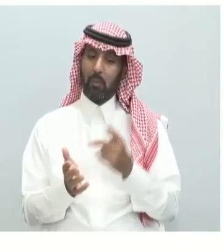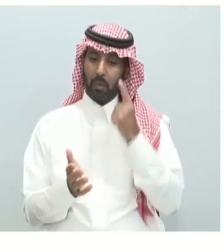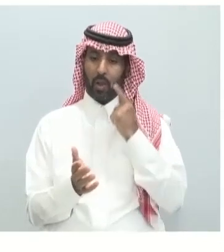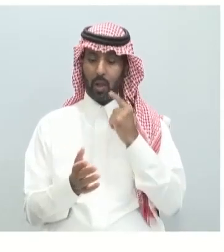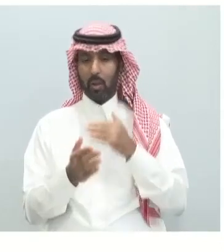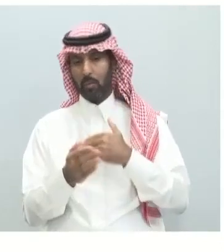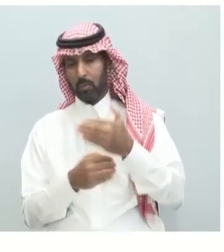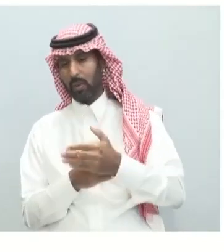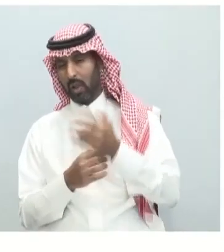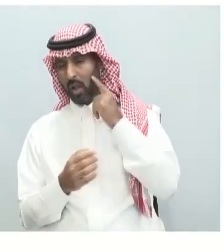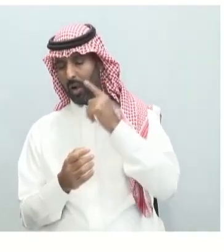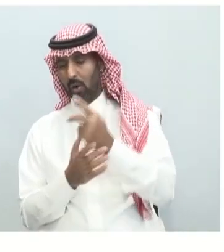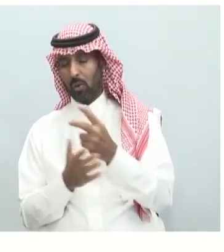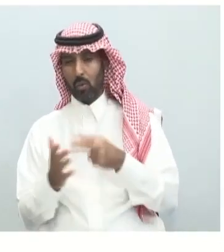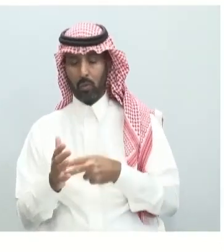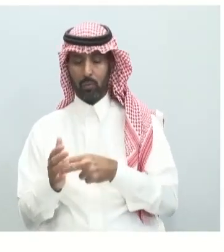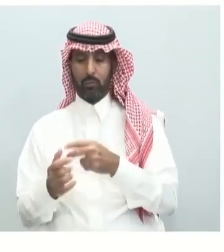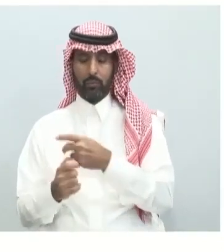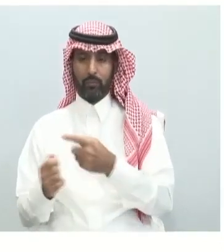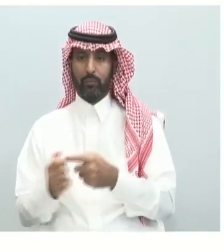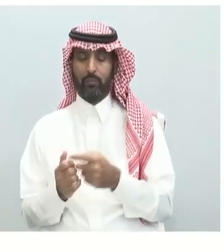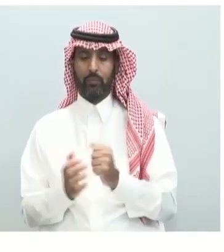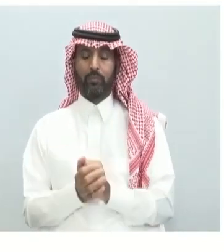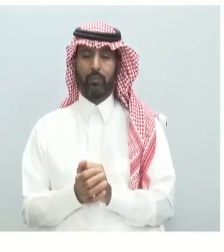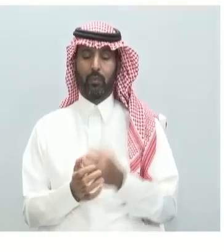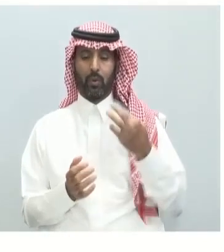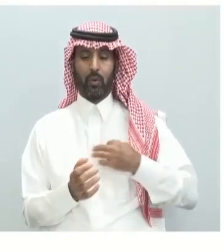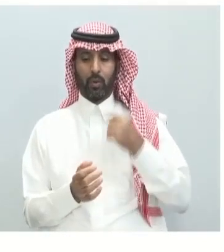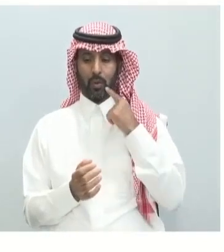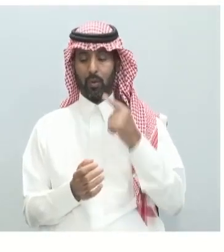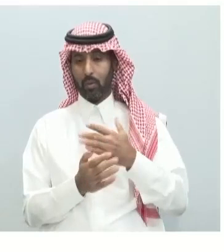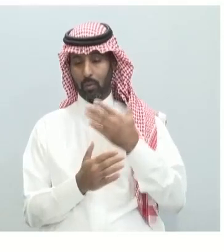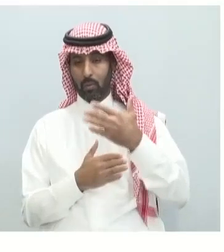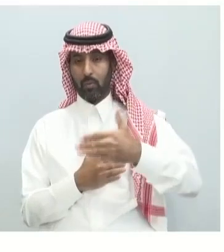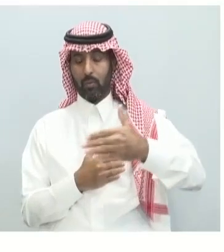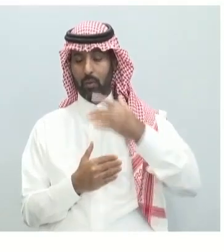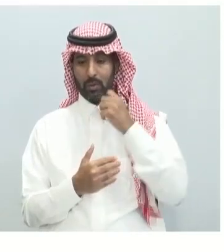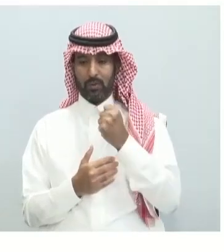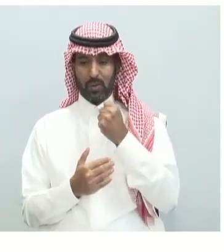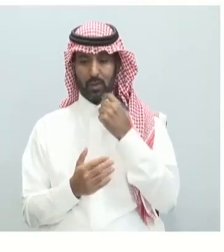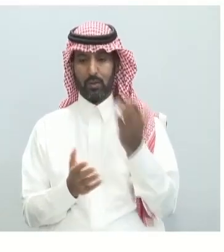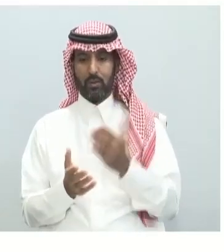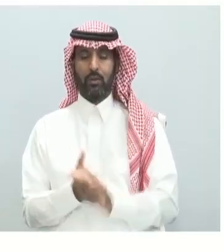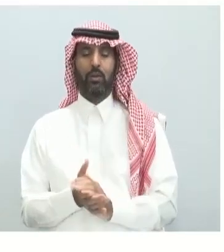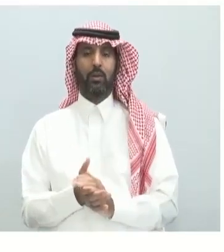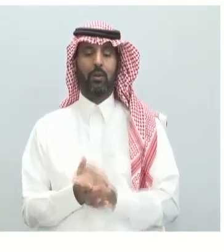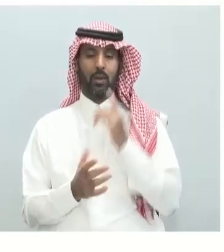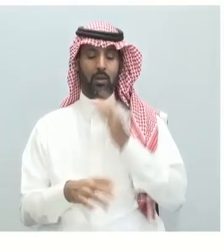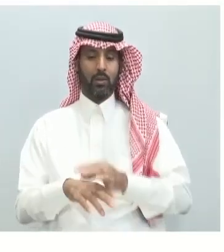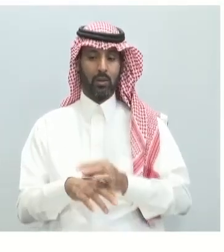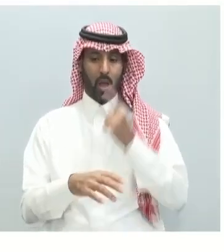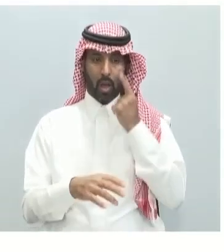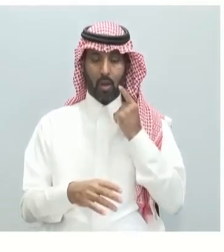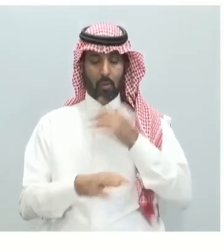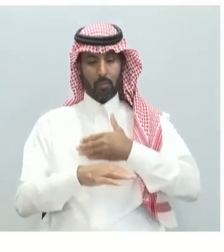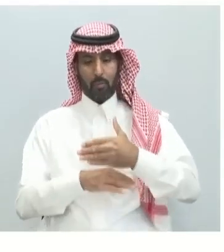off the grid, most off-gridders feel that the benefits far outweigh the difficulties. So some people who are living